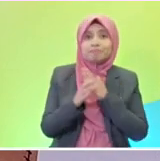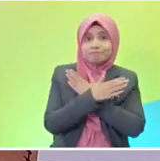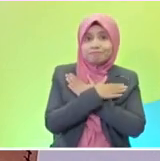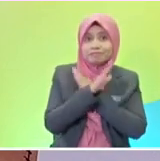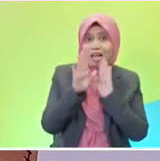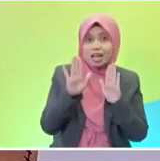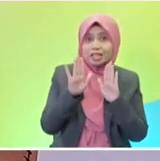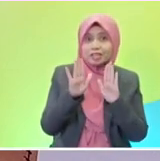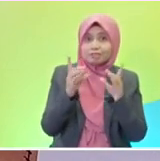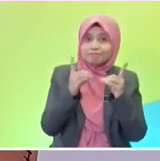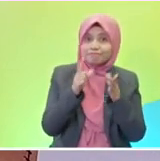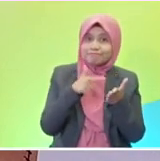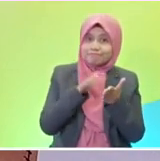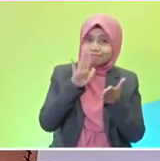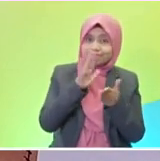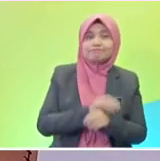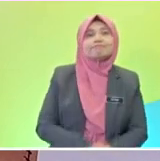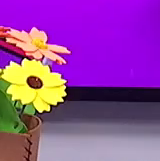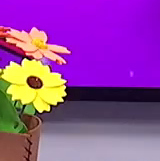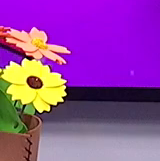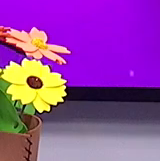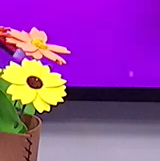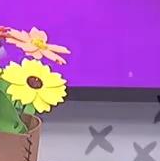on EduwebTV KPM.